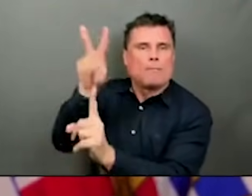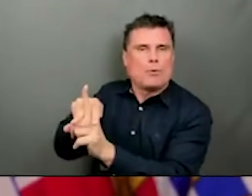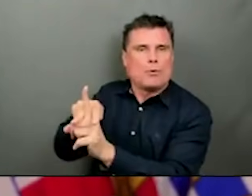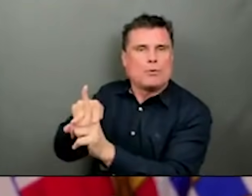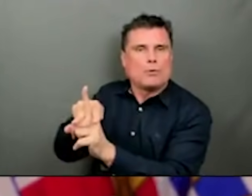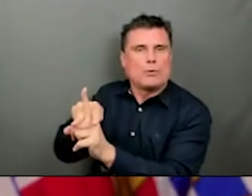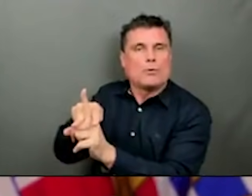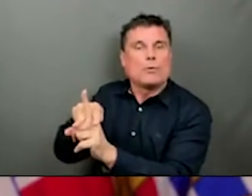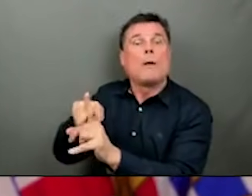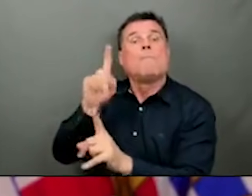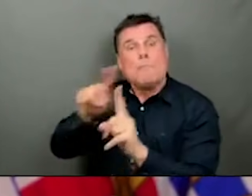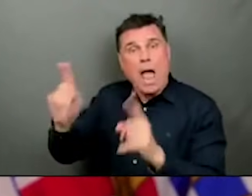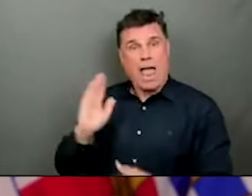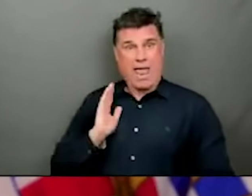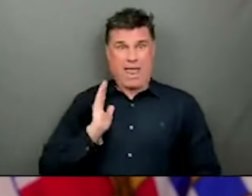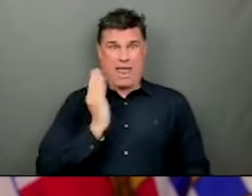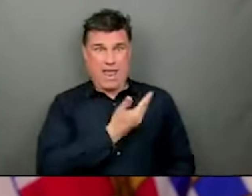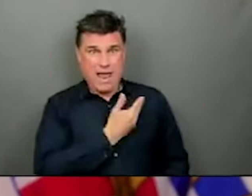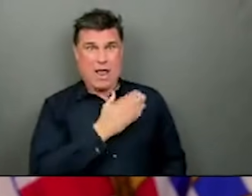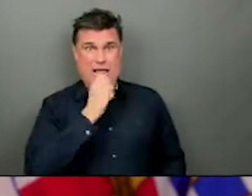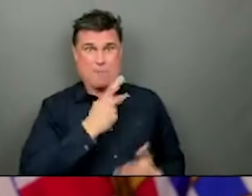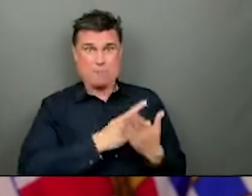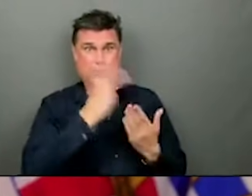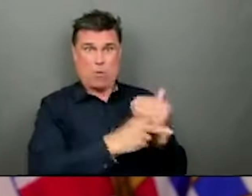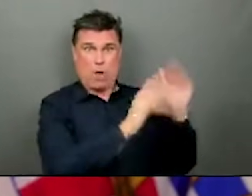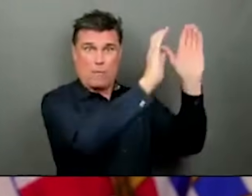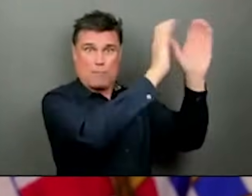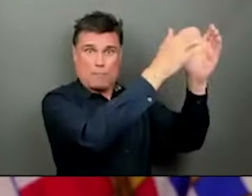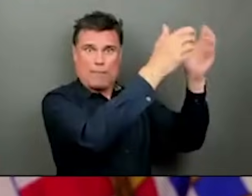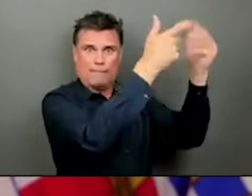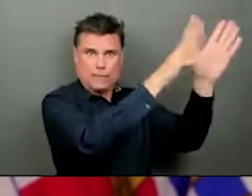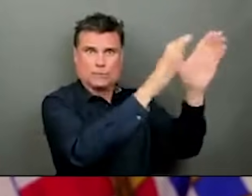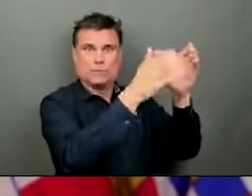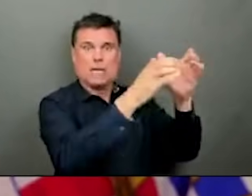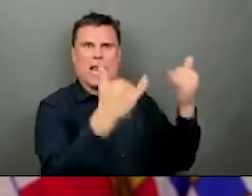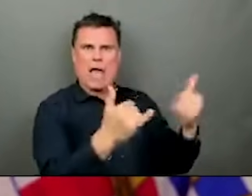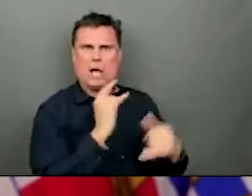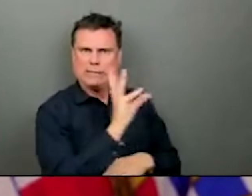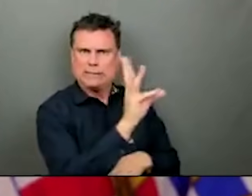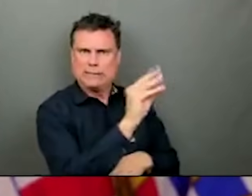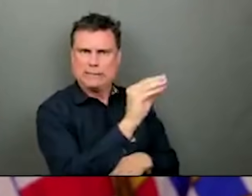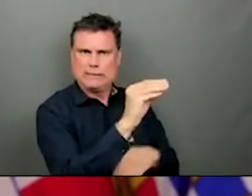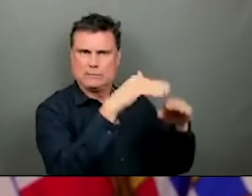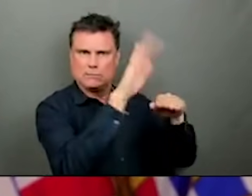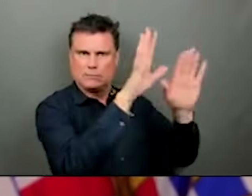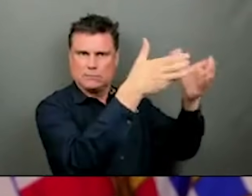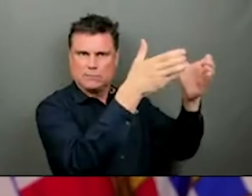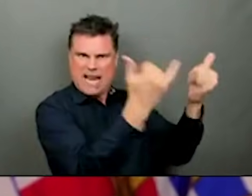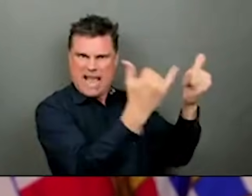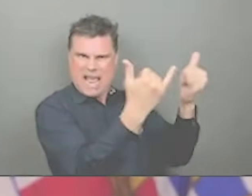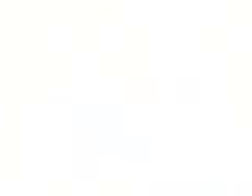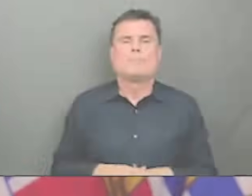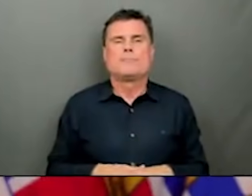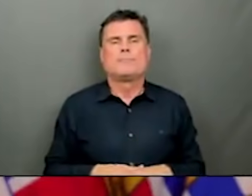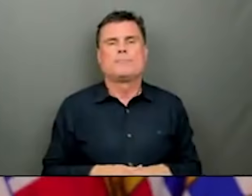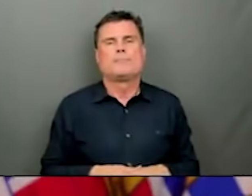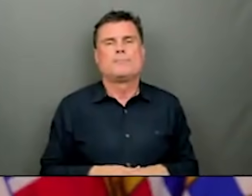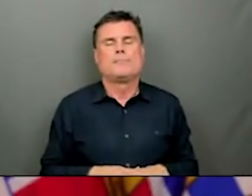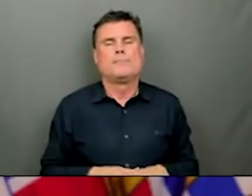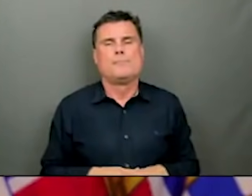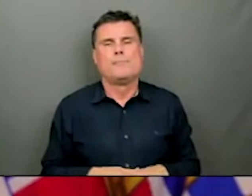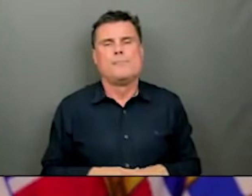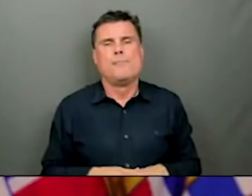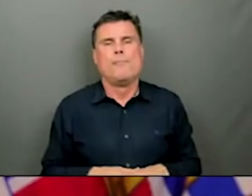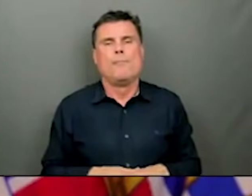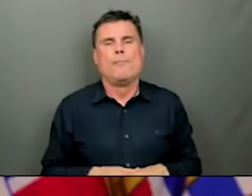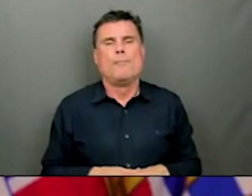We all need to be immunized. So when your age comes up, when you're offered an appointment to book, go and get your vaccine. Thank you for